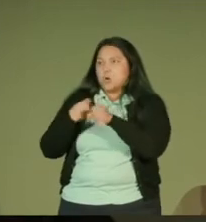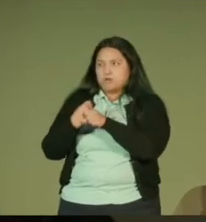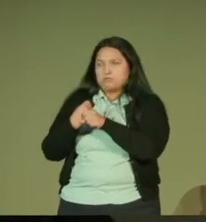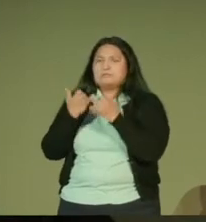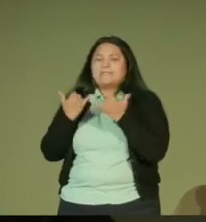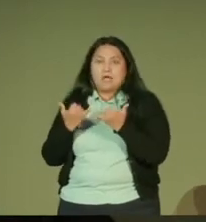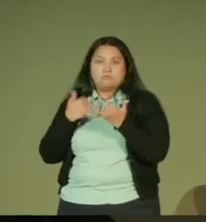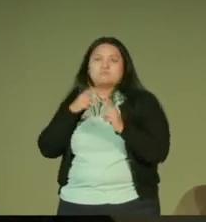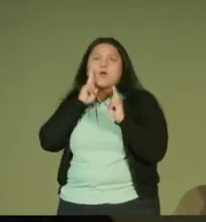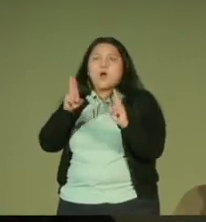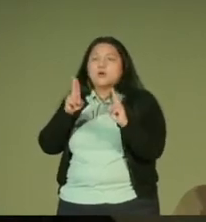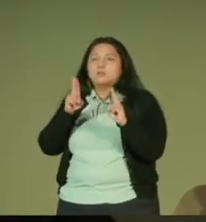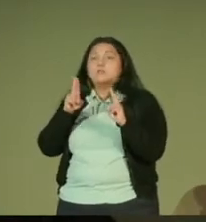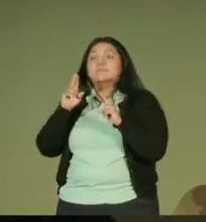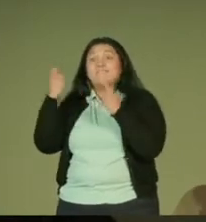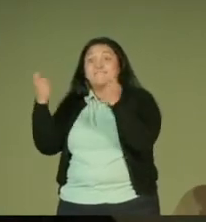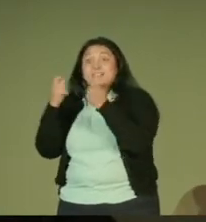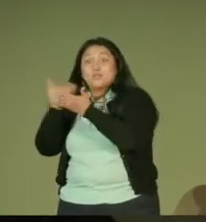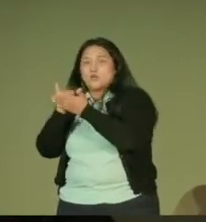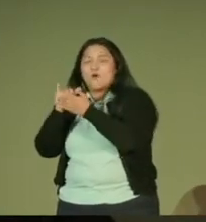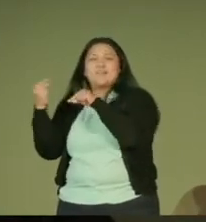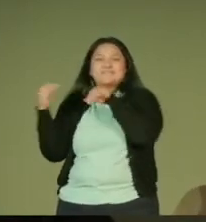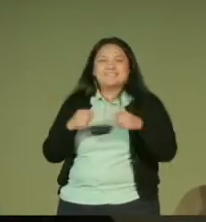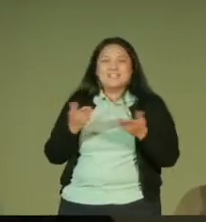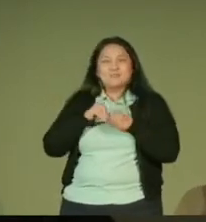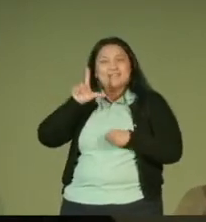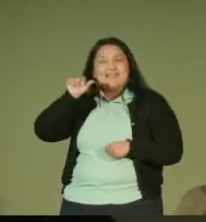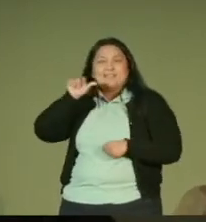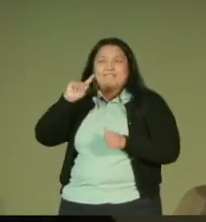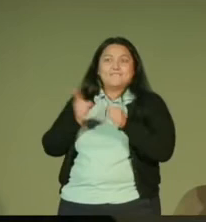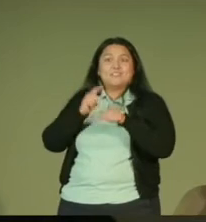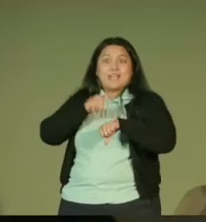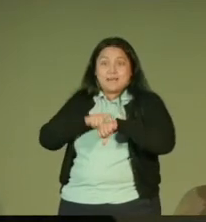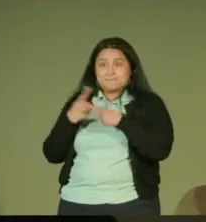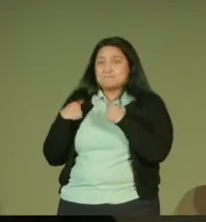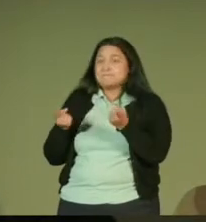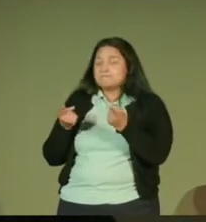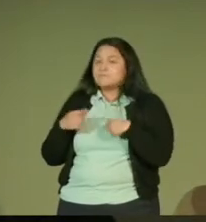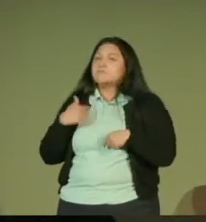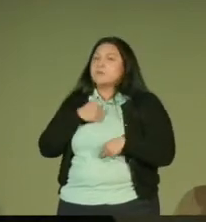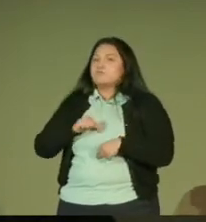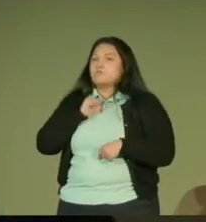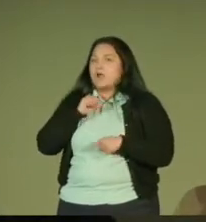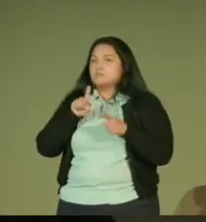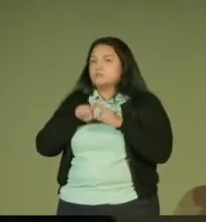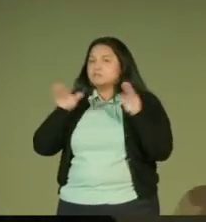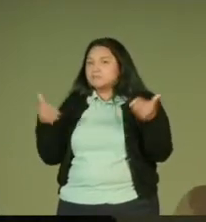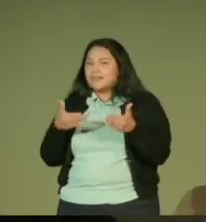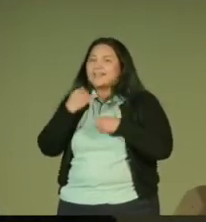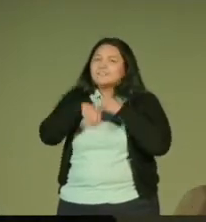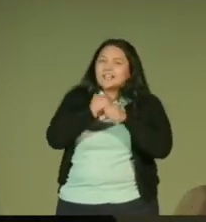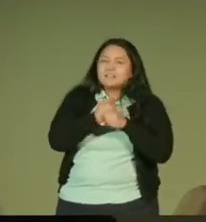it's been an honor to bring the Penn World Voices Festival to Los Angeles for the first time. We're proud to present exciting international and